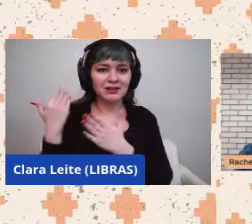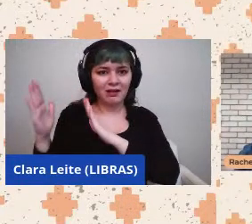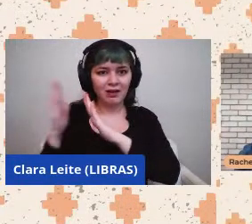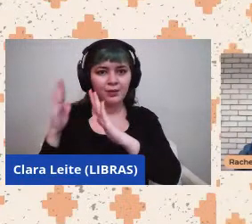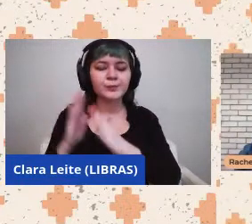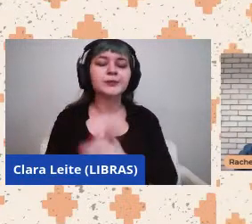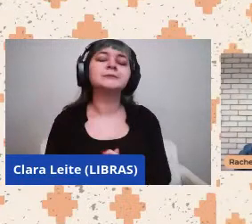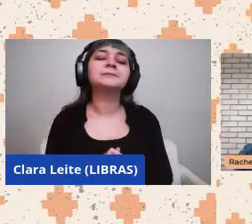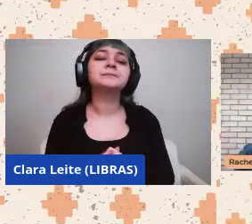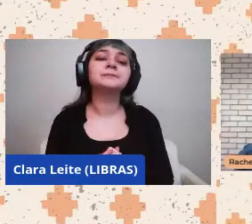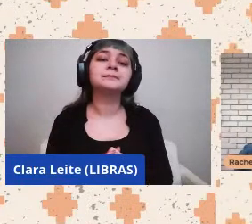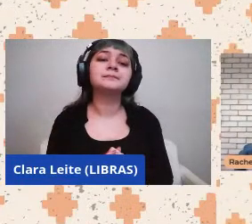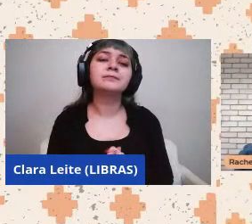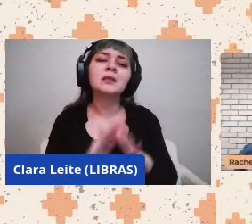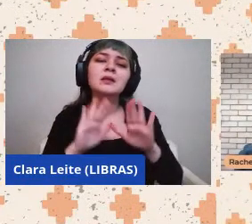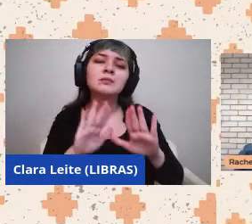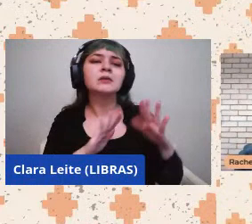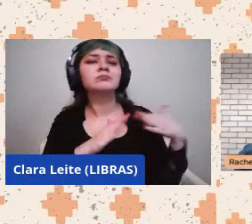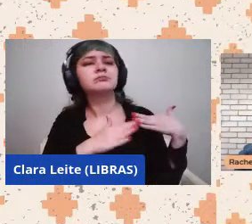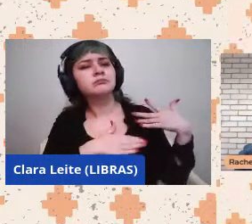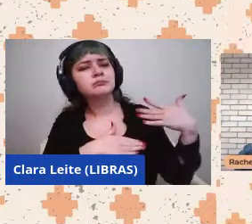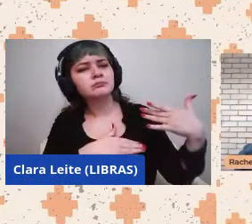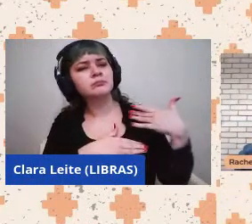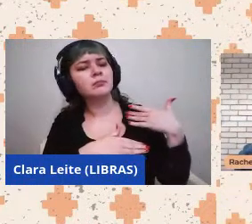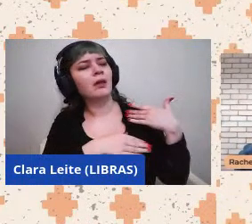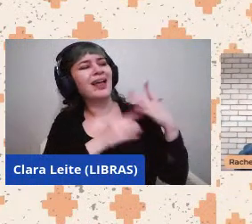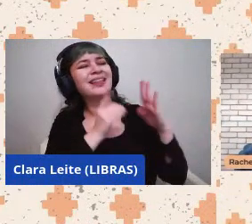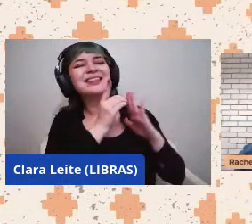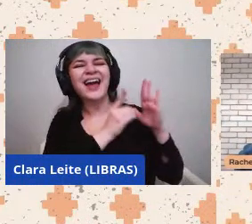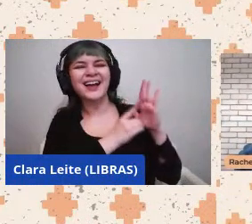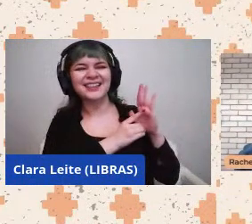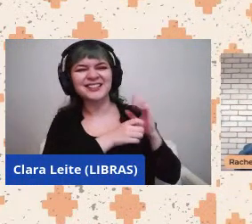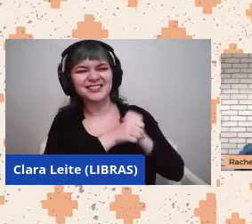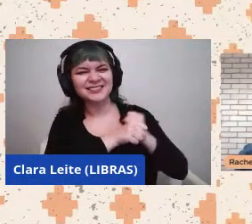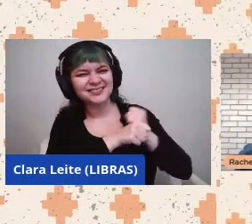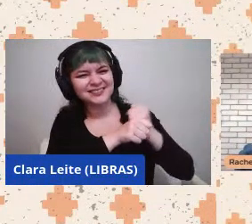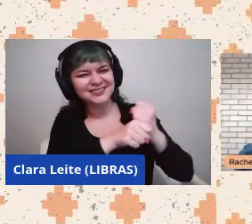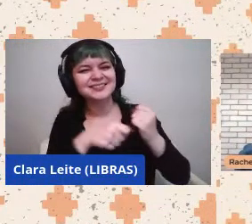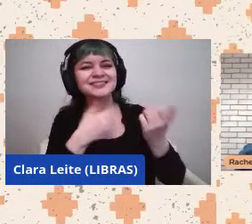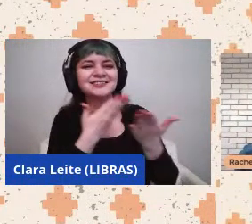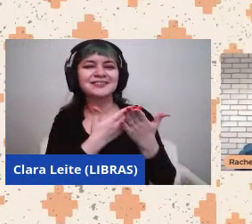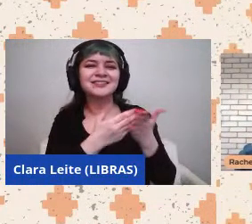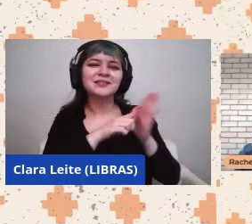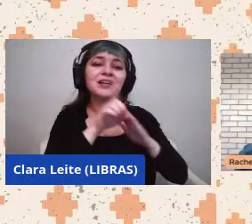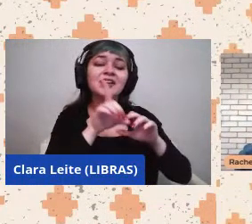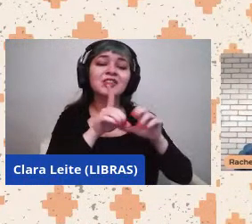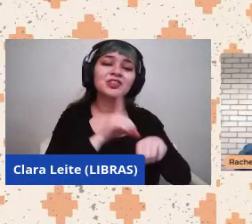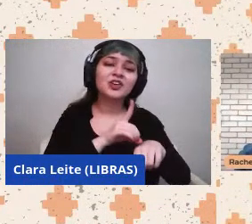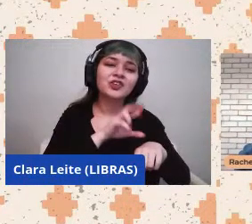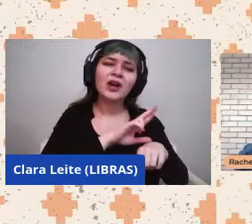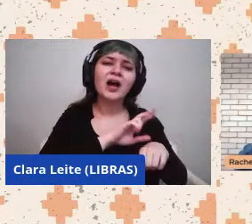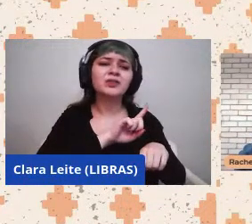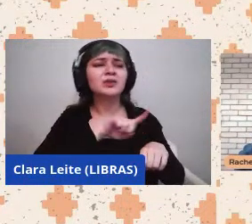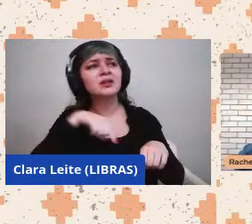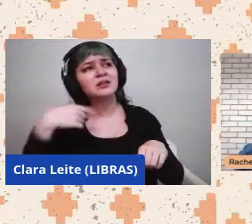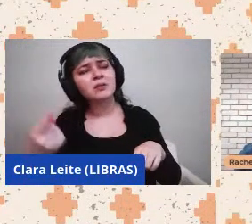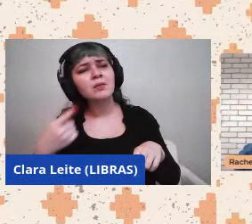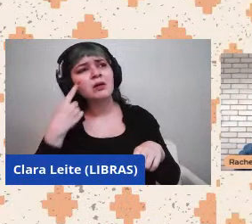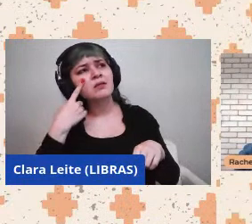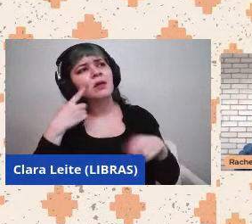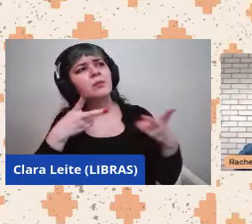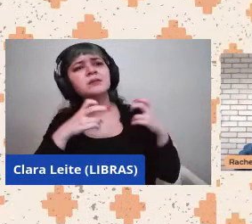time. But over the last kind of few decades since I did my doctoral research, we've seen quite significant change